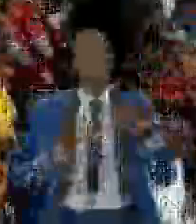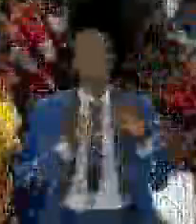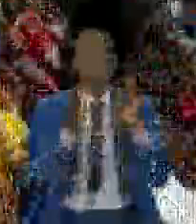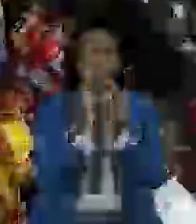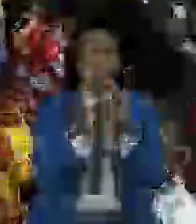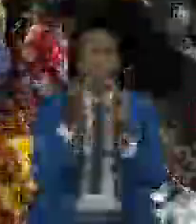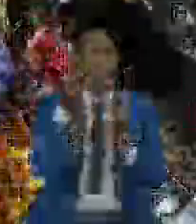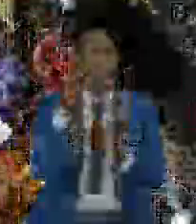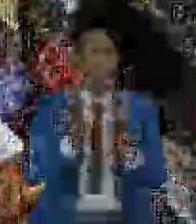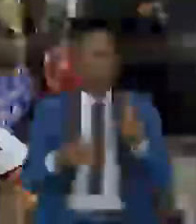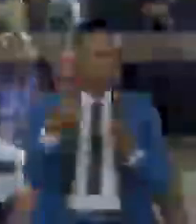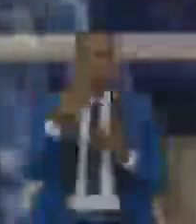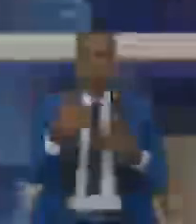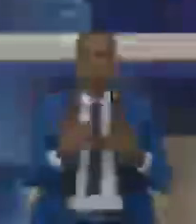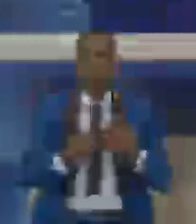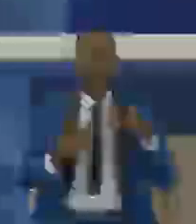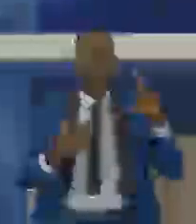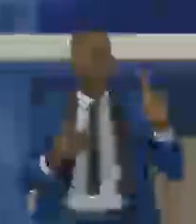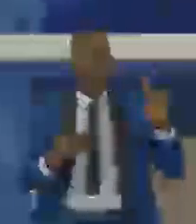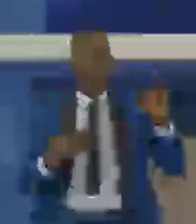who have diabetes,